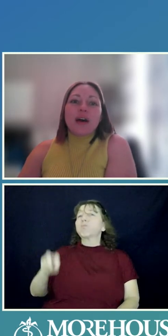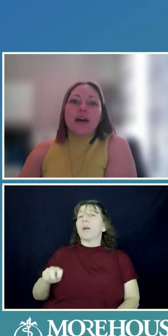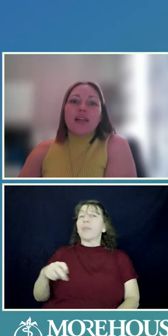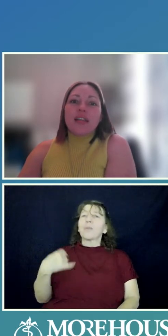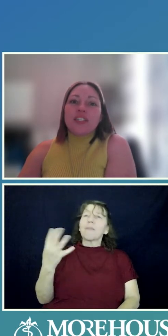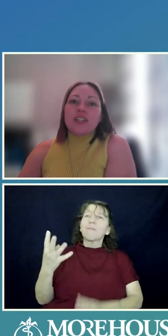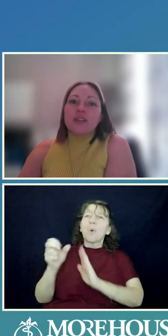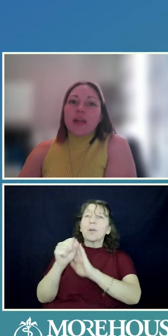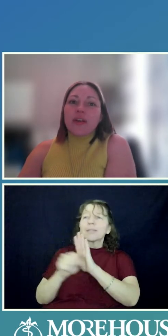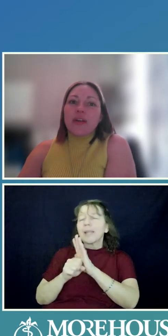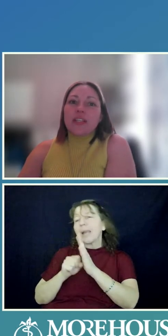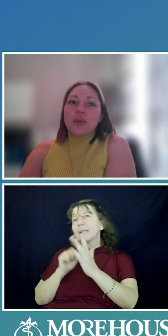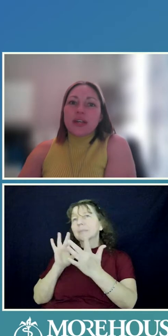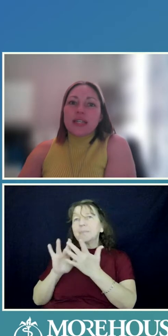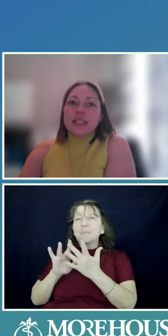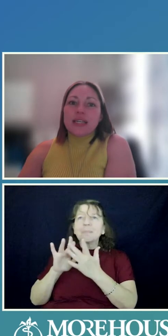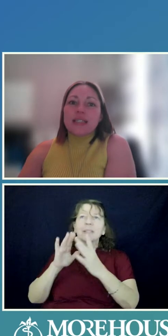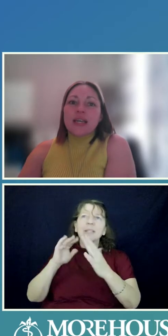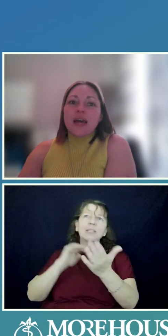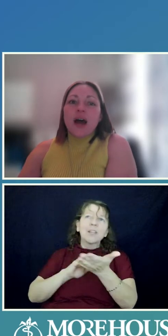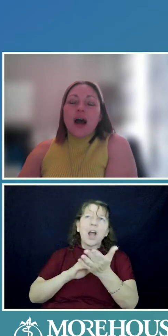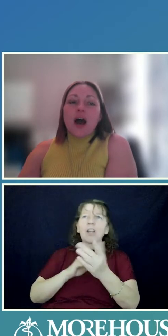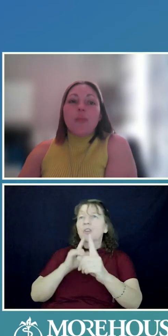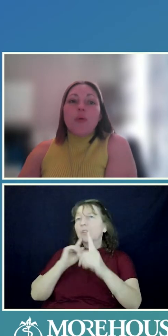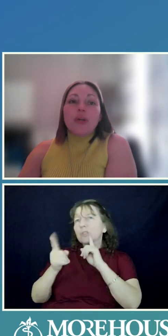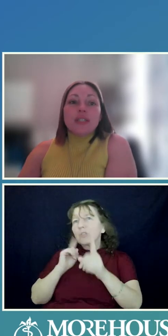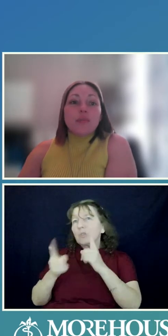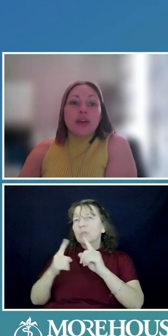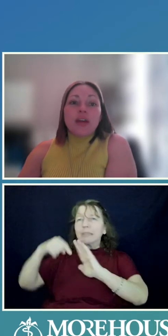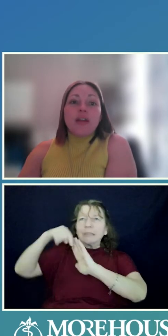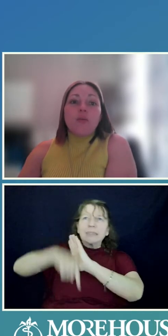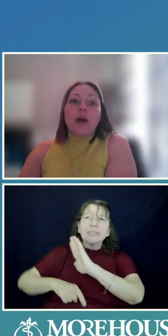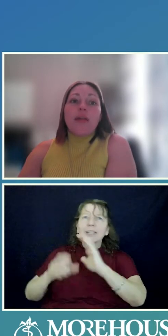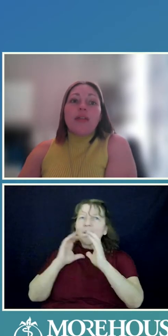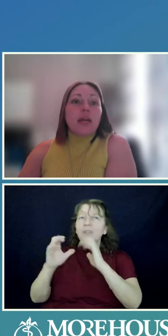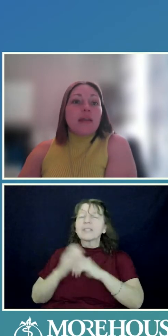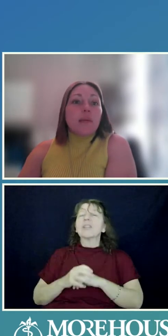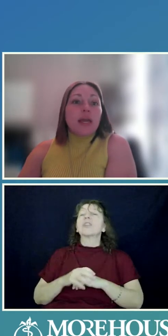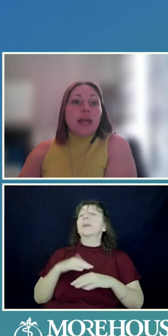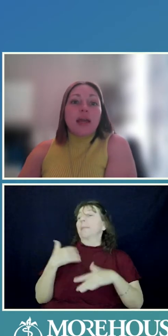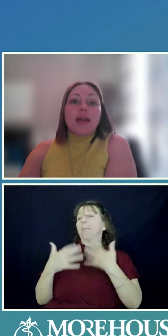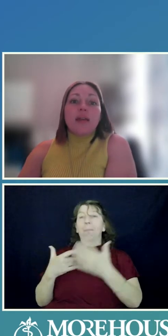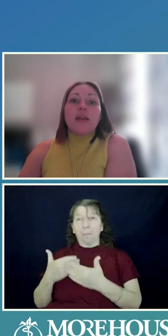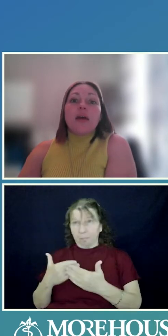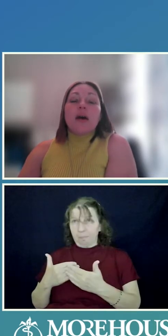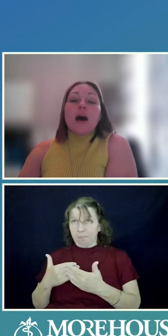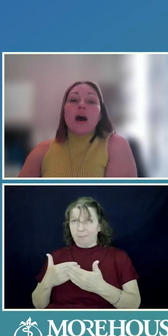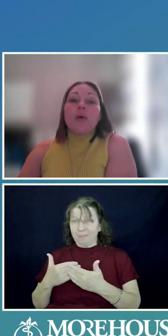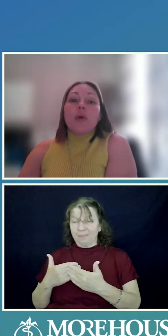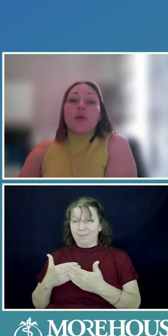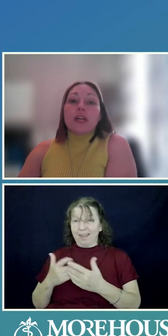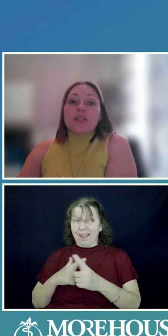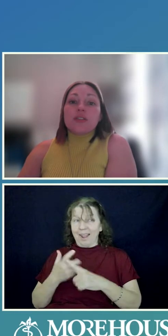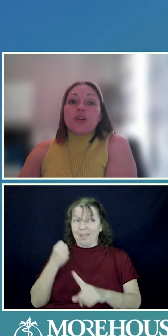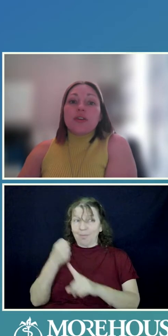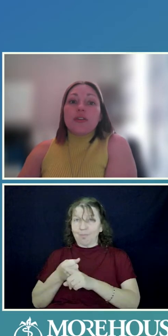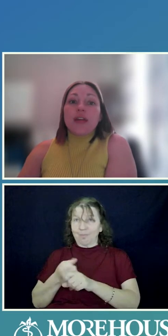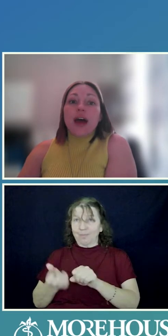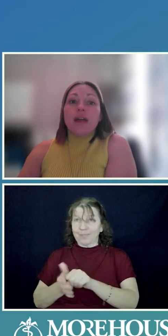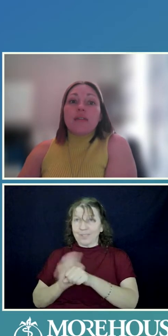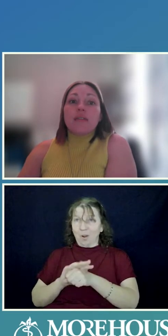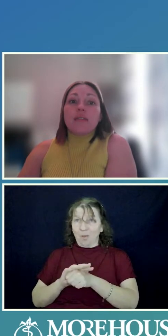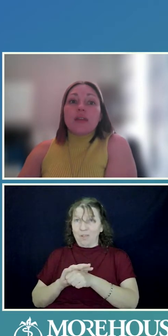with clinicians about their experiences. But we did pivot when the pandemic hit, and we were